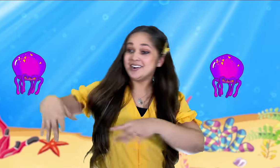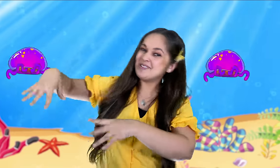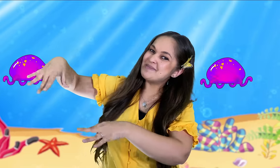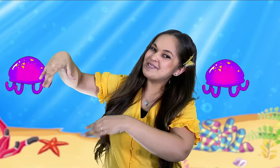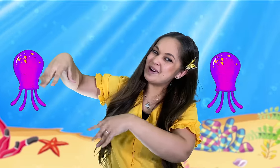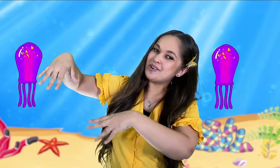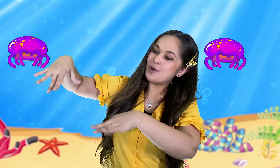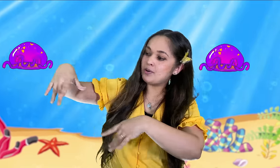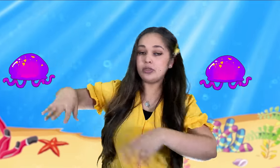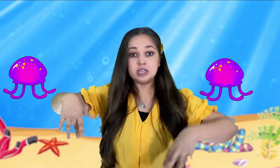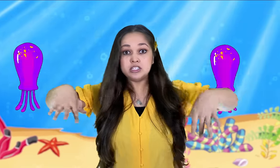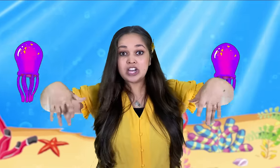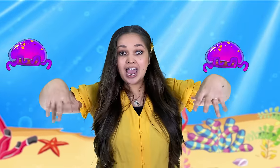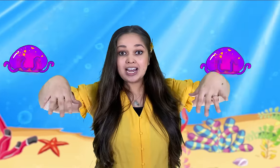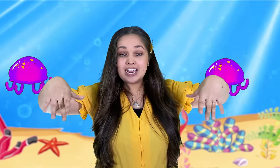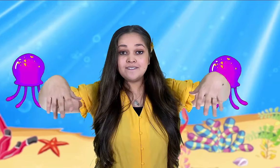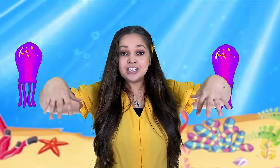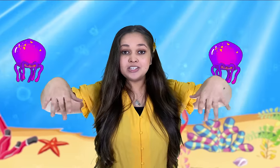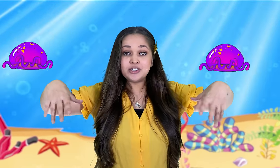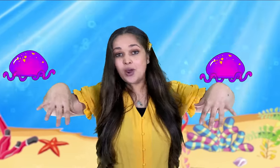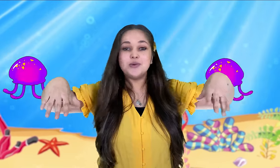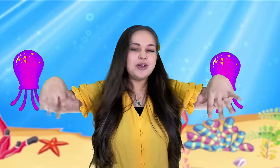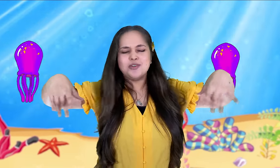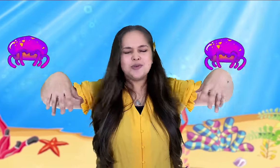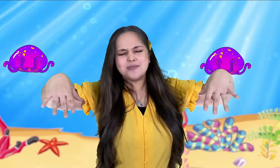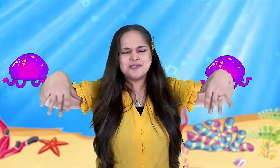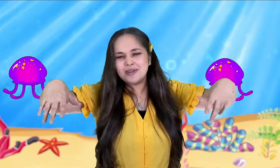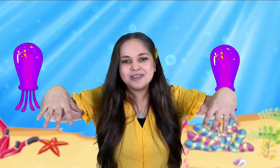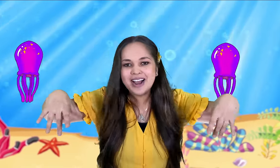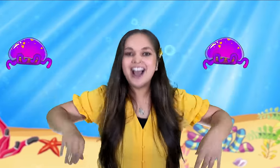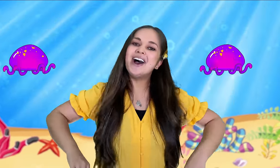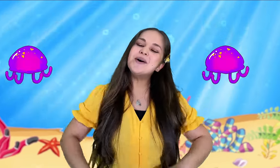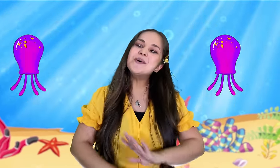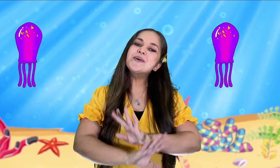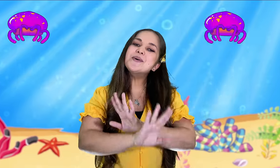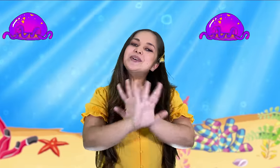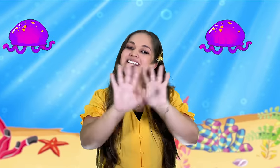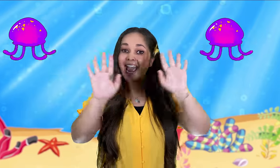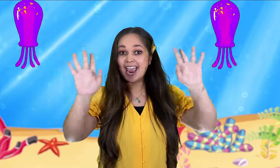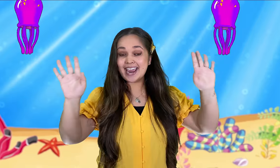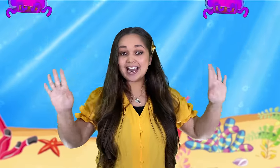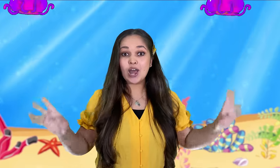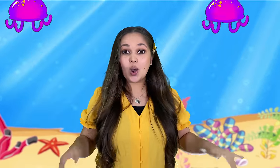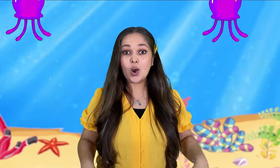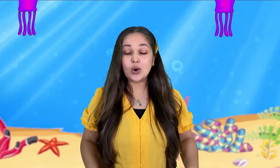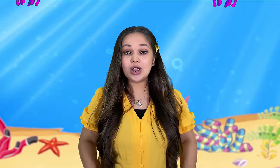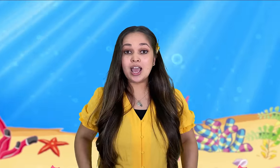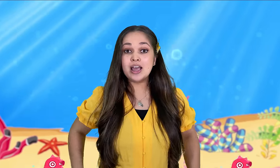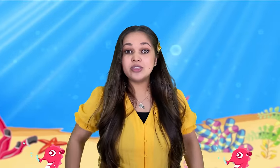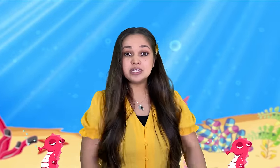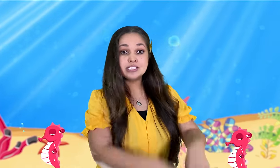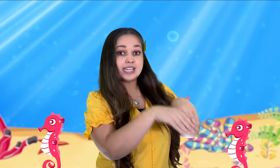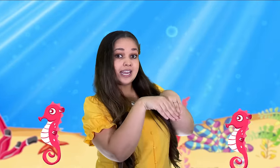wibble, wibble wobble wibble. The jellyfish go wibble wobble wibble all day